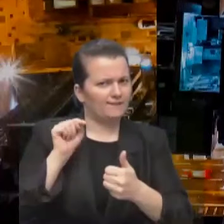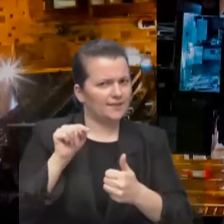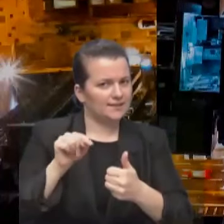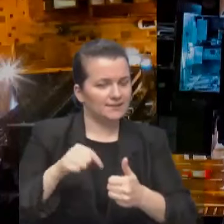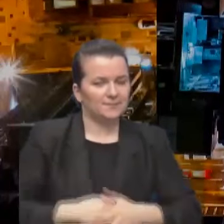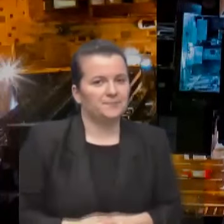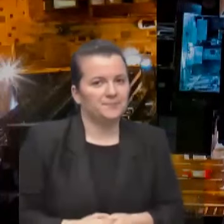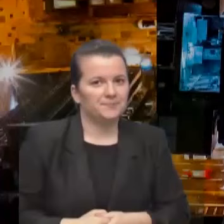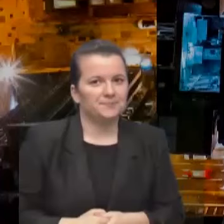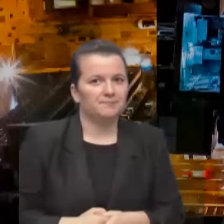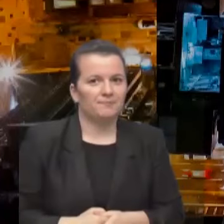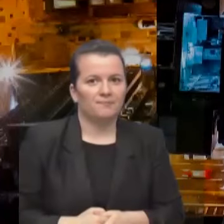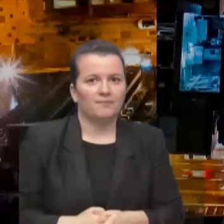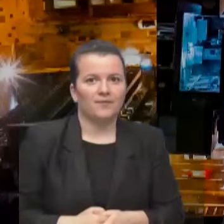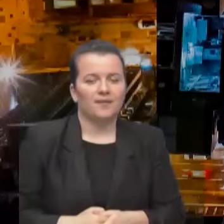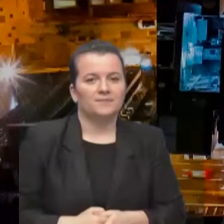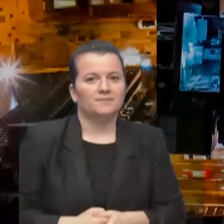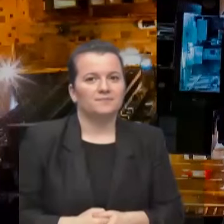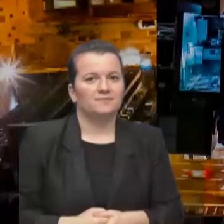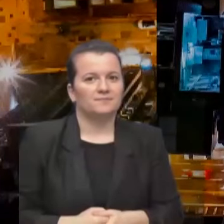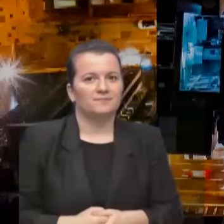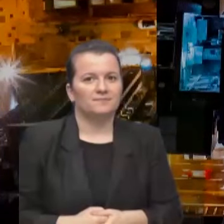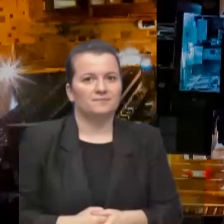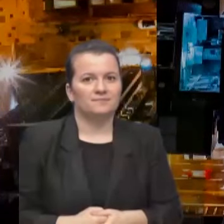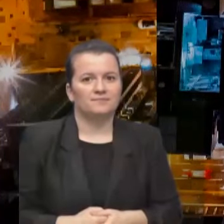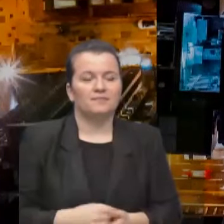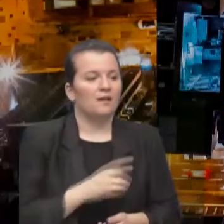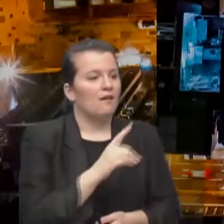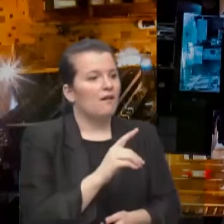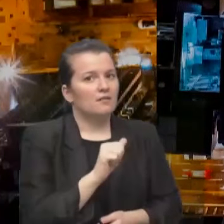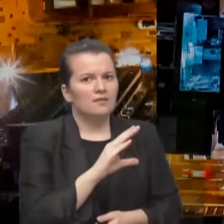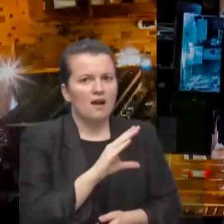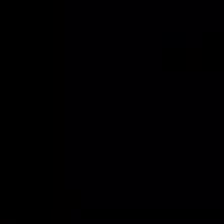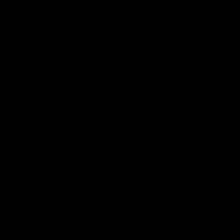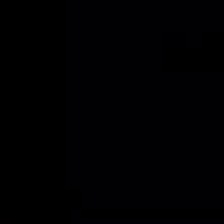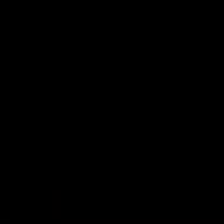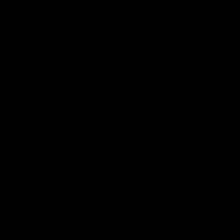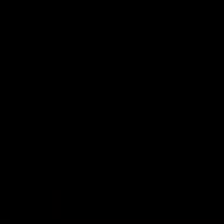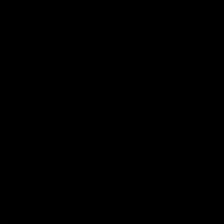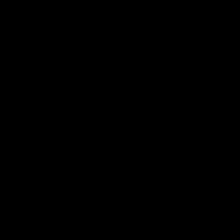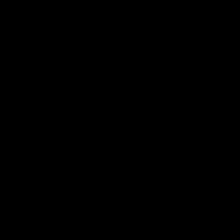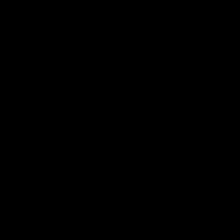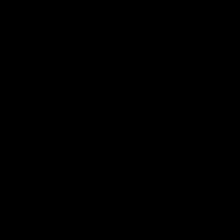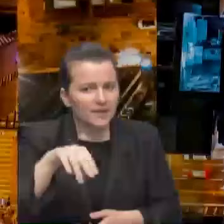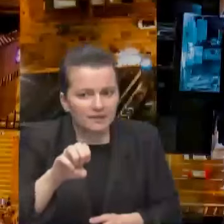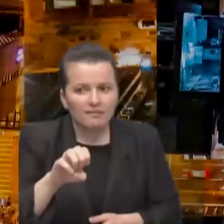The concept of differentiating the Dacia and Alpine brands, and we're well.